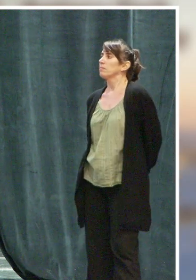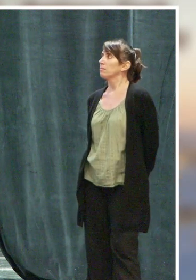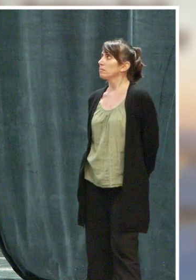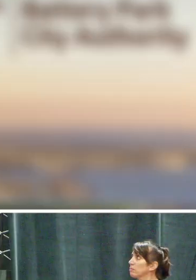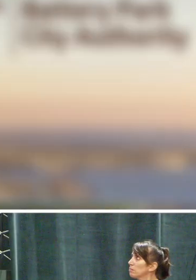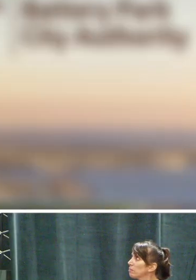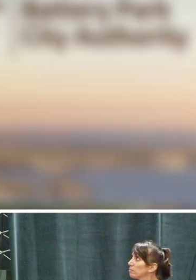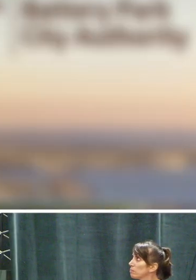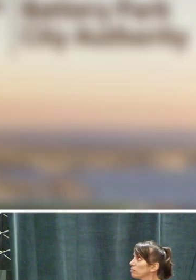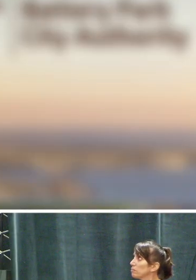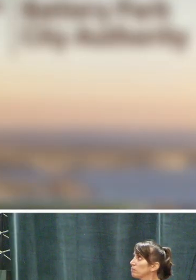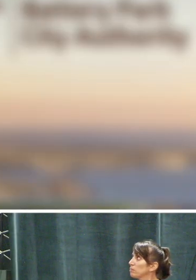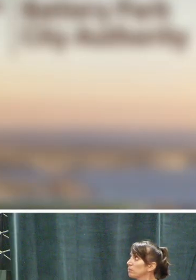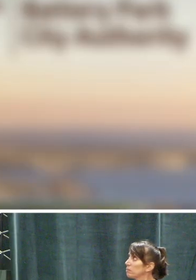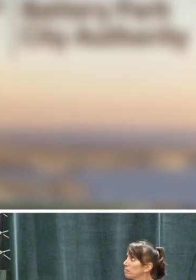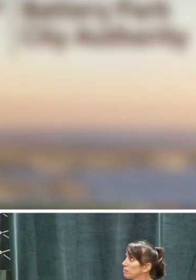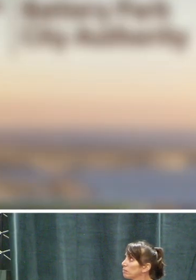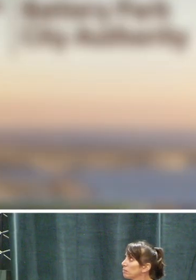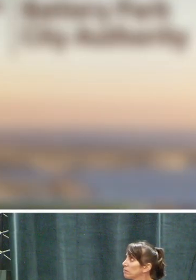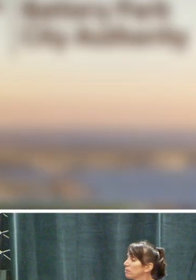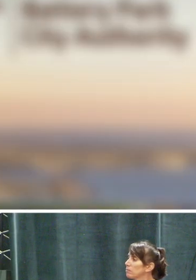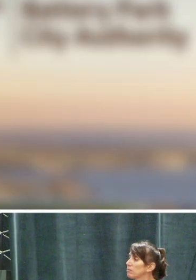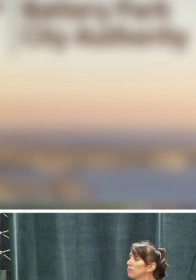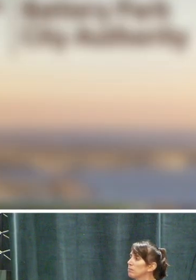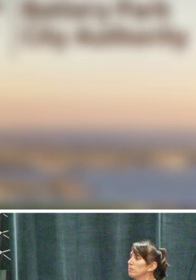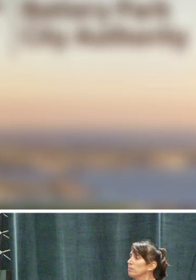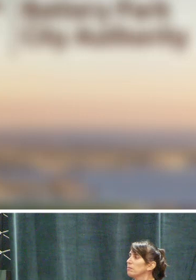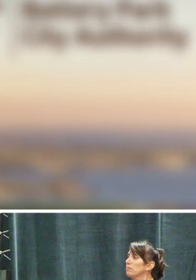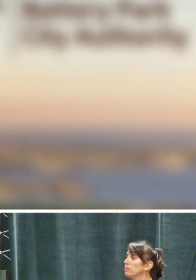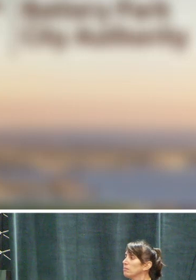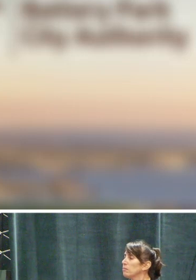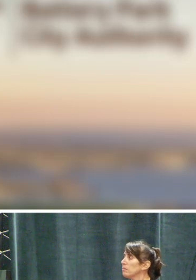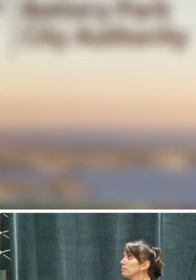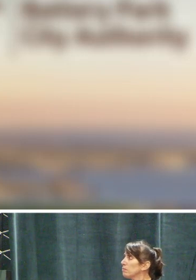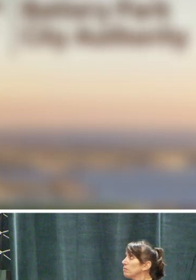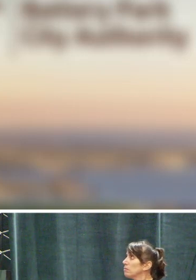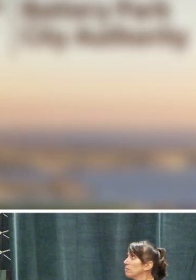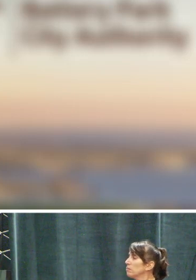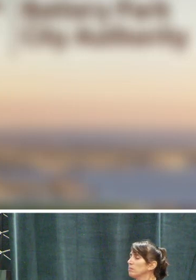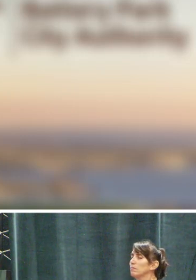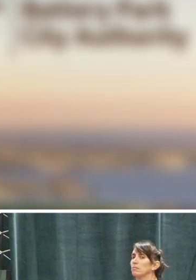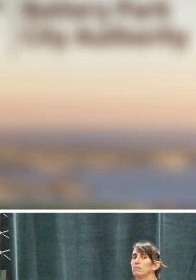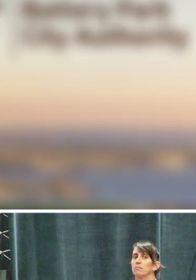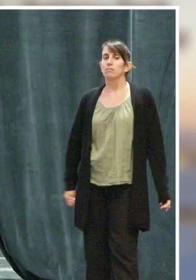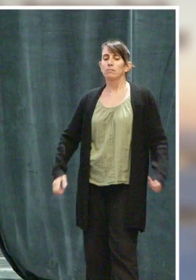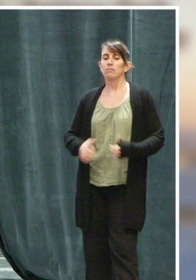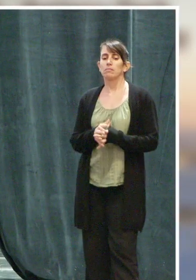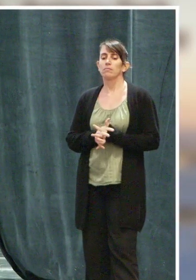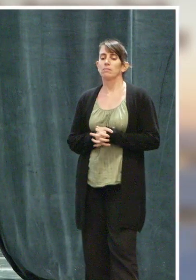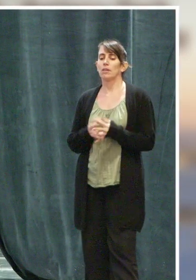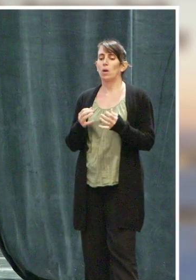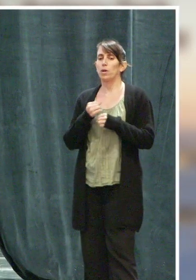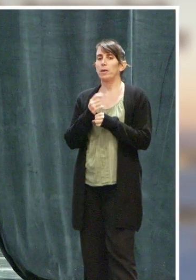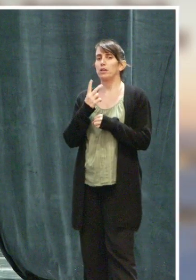Yeah, so on your question, right, this is a great map that shows, so just to make 2 points. One of them is the project that we're